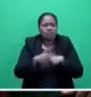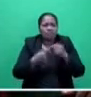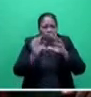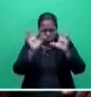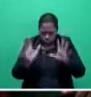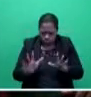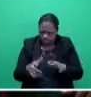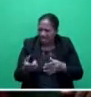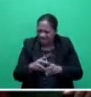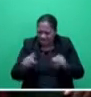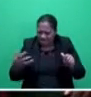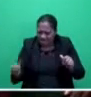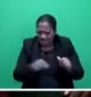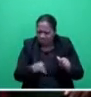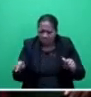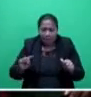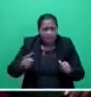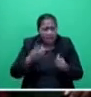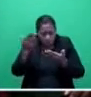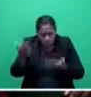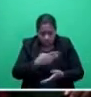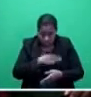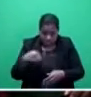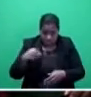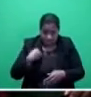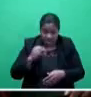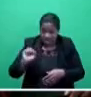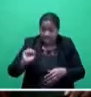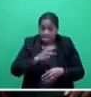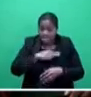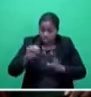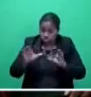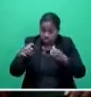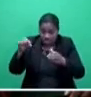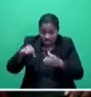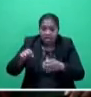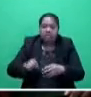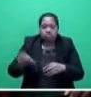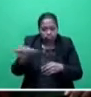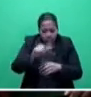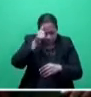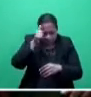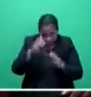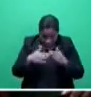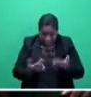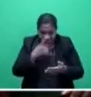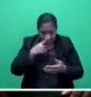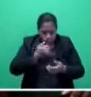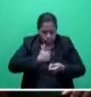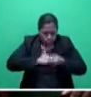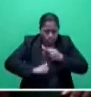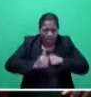good, Mr. Speaker, but the Honourable Minister and his ministry must realise that in this depressed economy, where people struggle to buy even